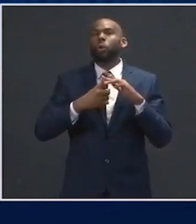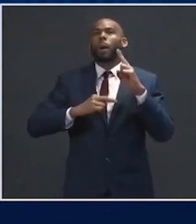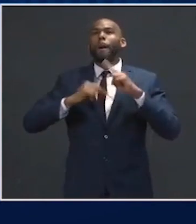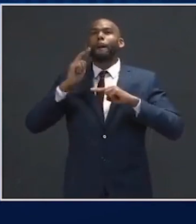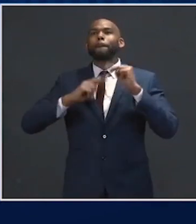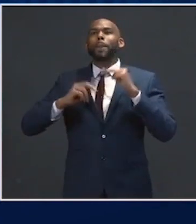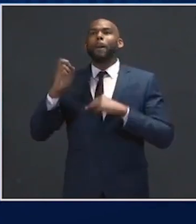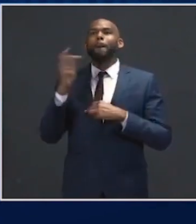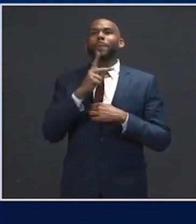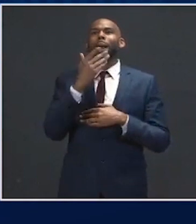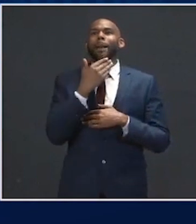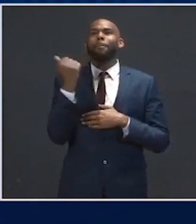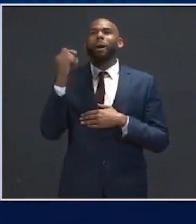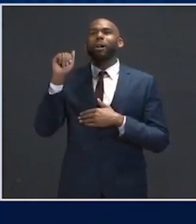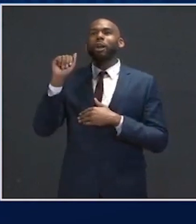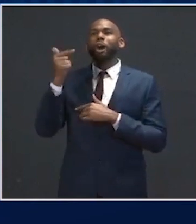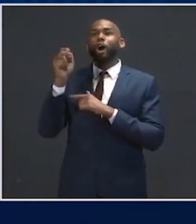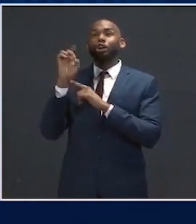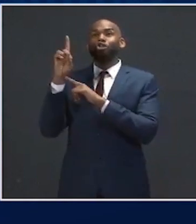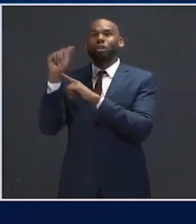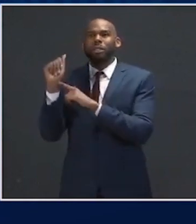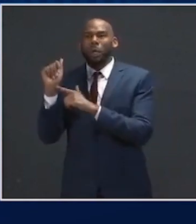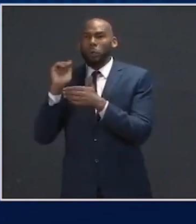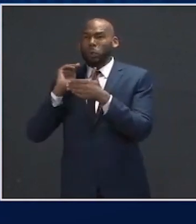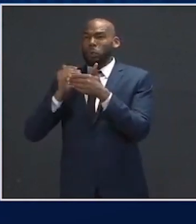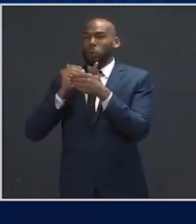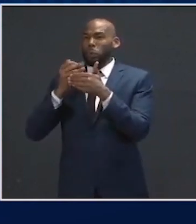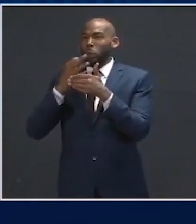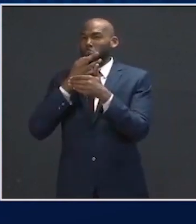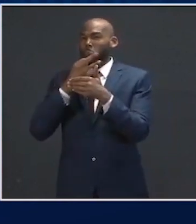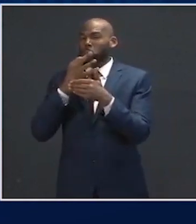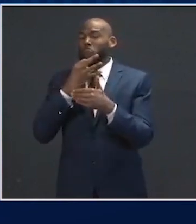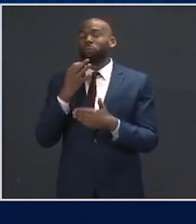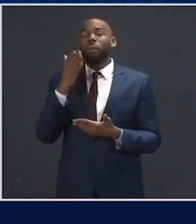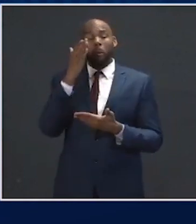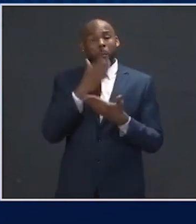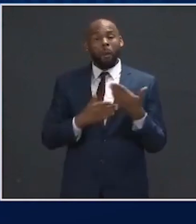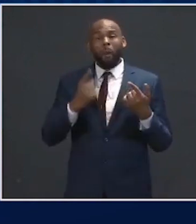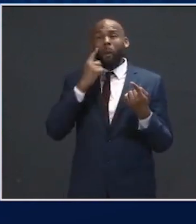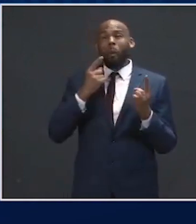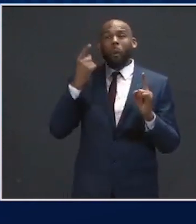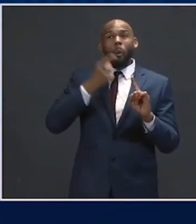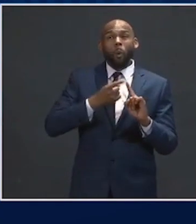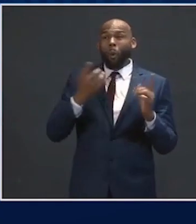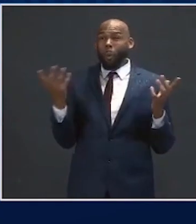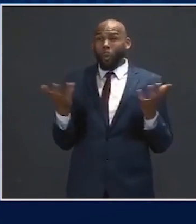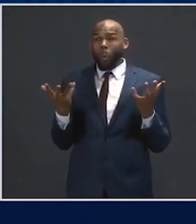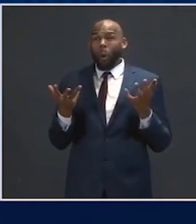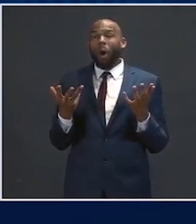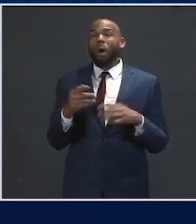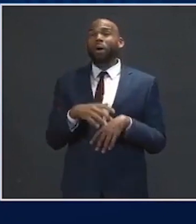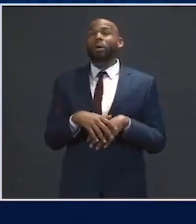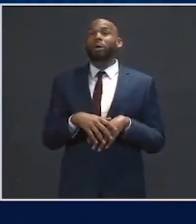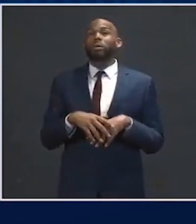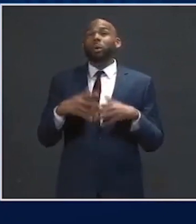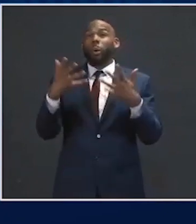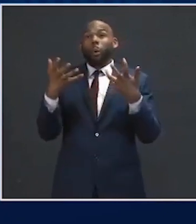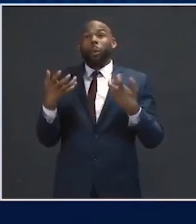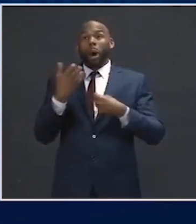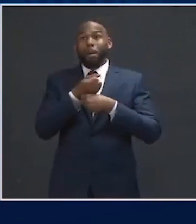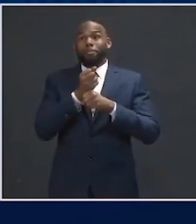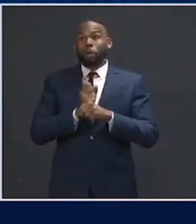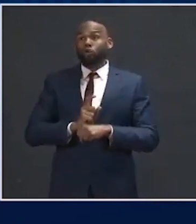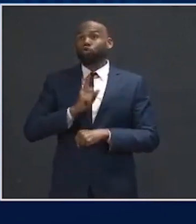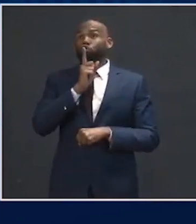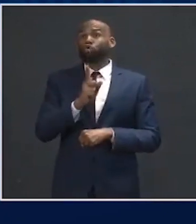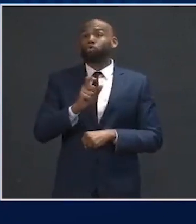a jobs package, in the coming weeks. Part of his objective is to combine with this package to make sure we are not